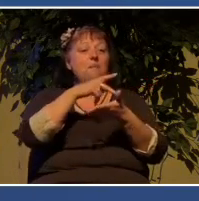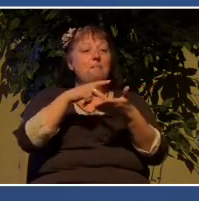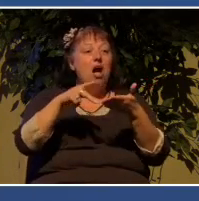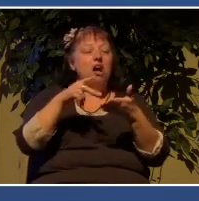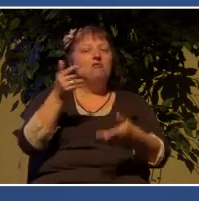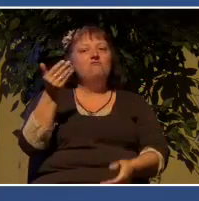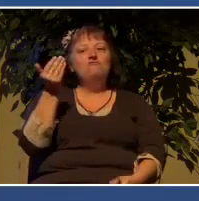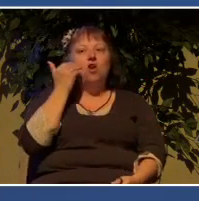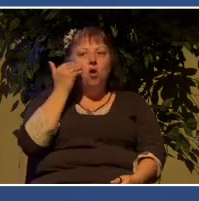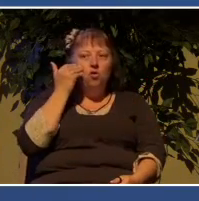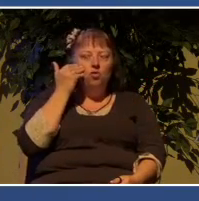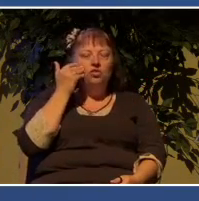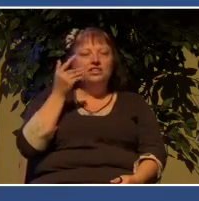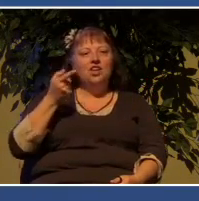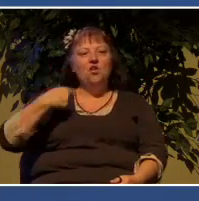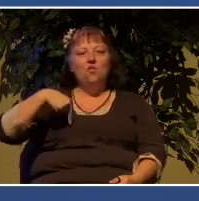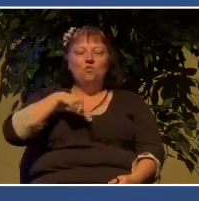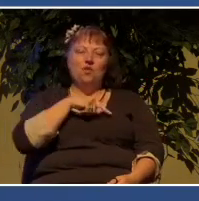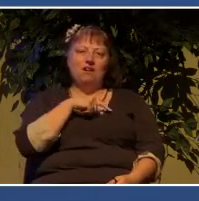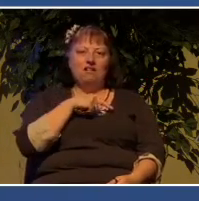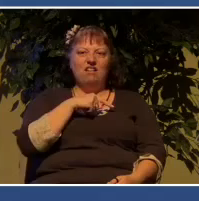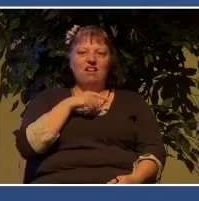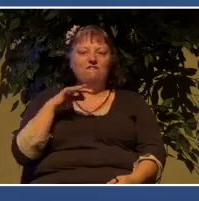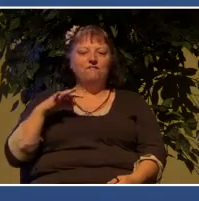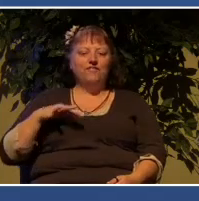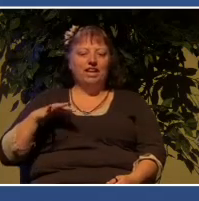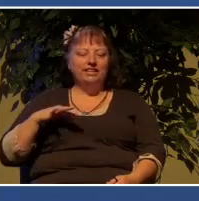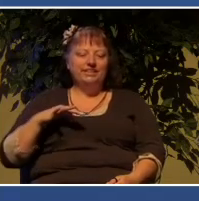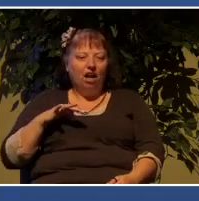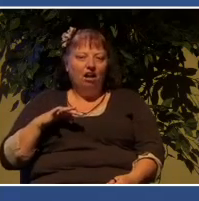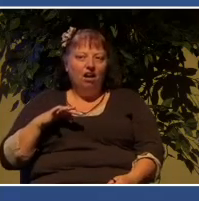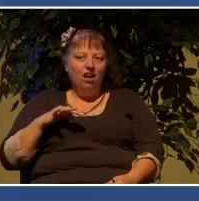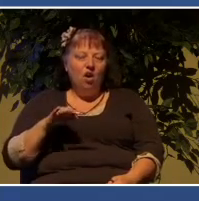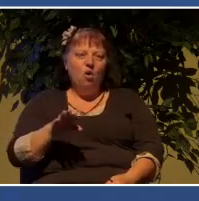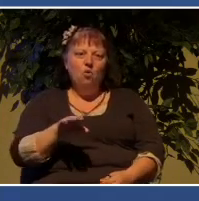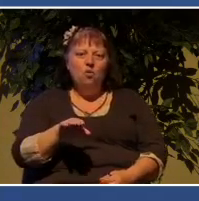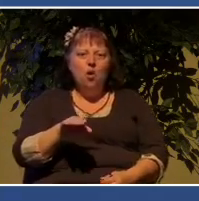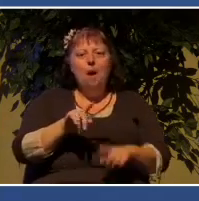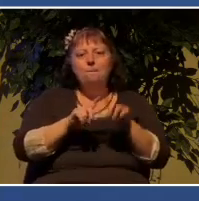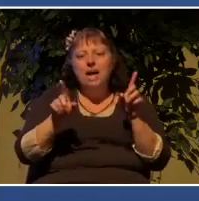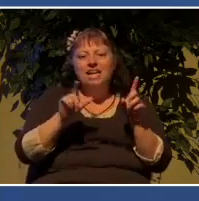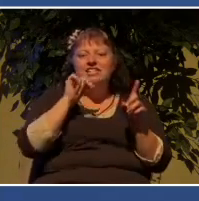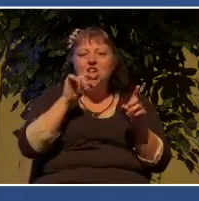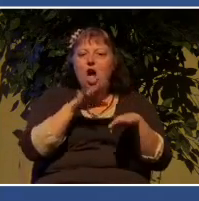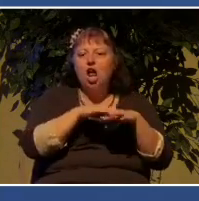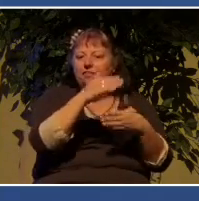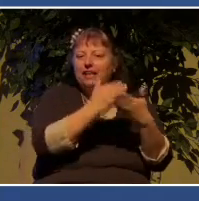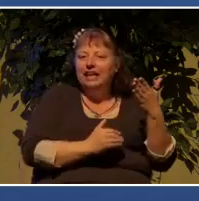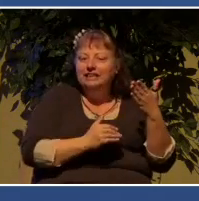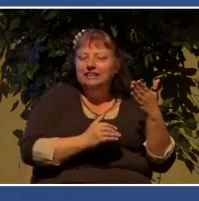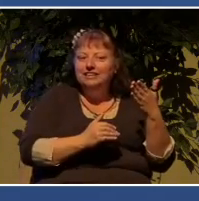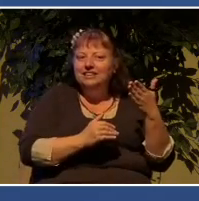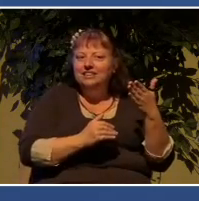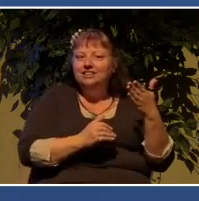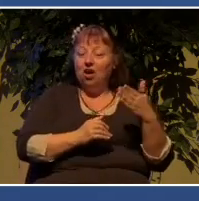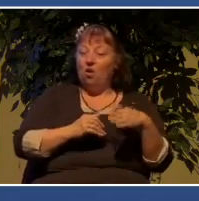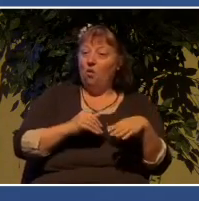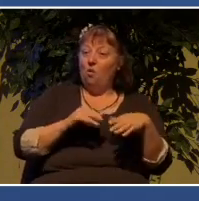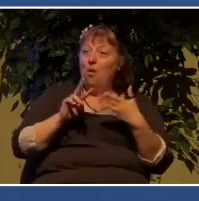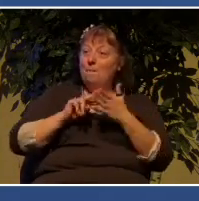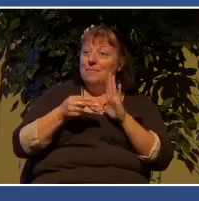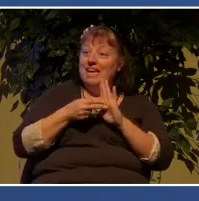we are. He knows that given half a chance, we think what he has to say doesn't apply to